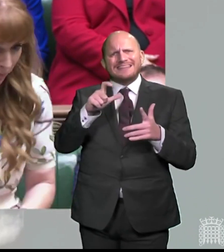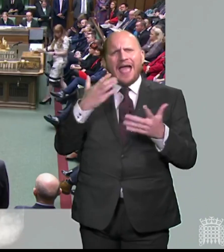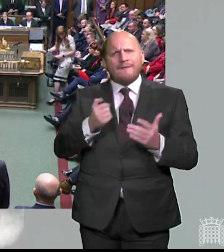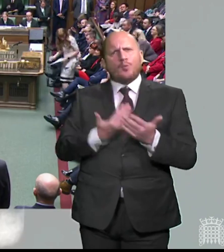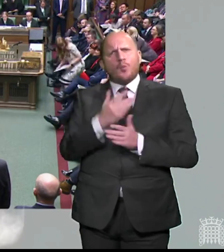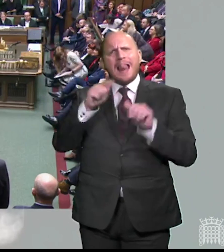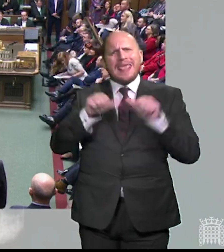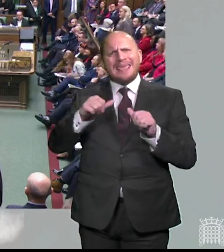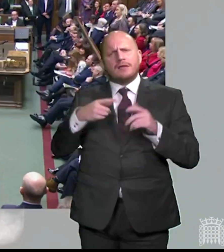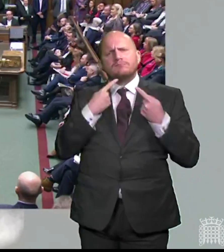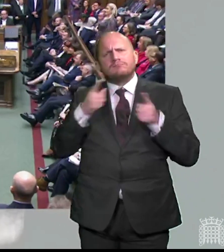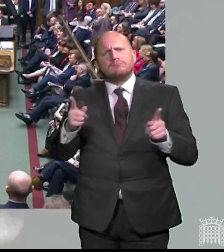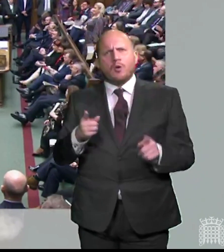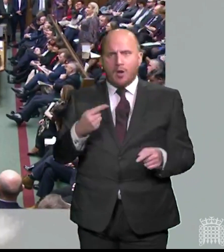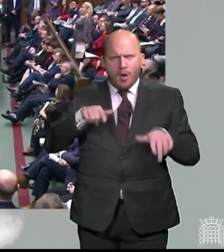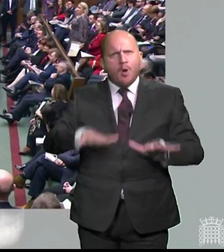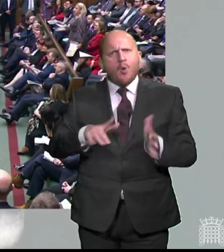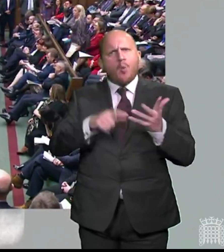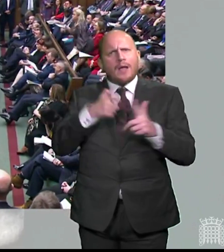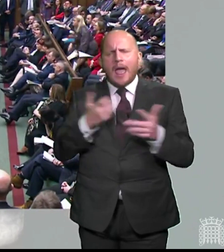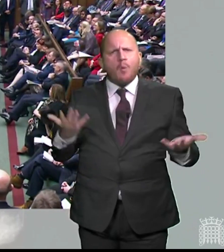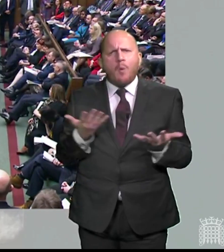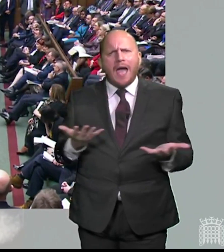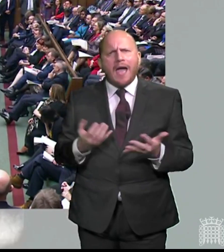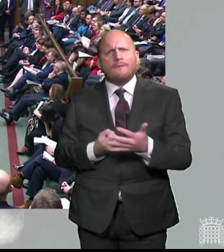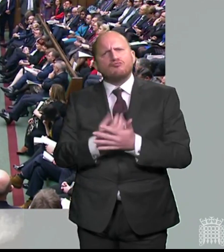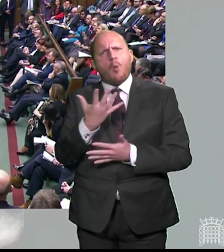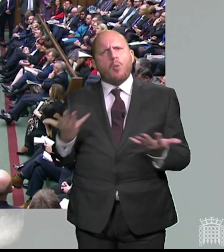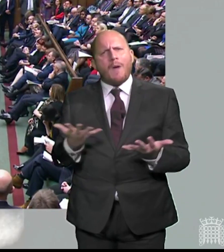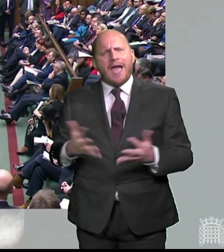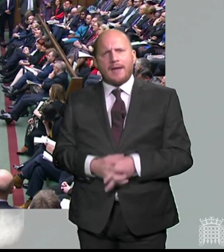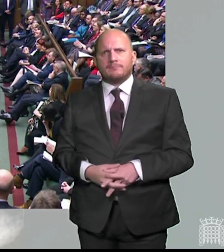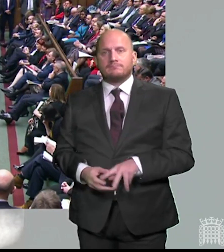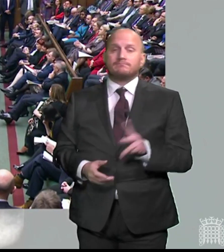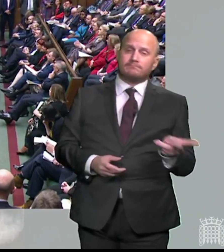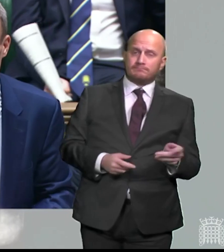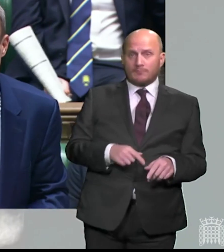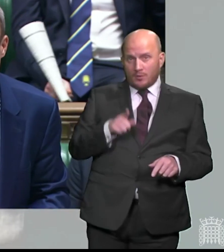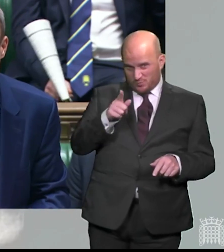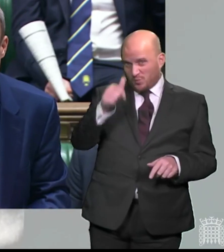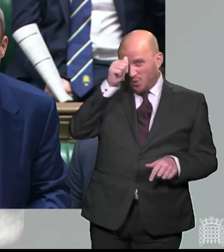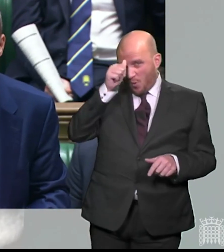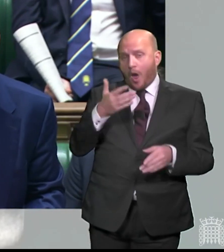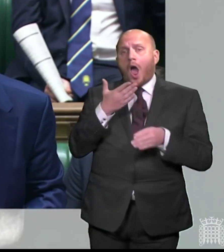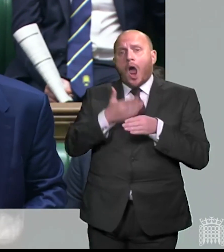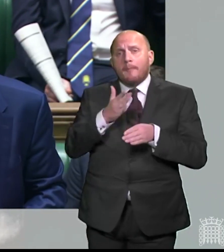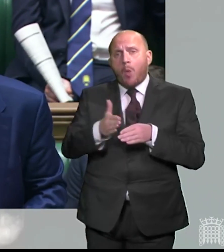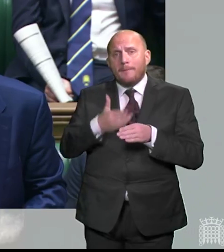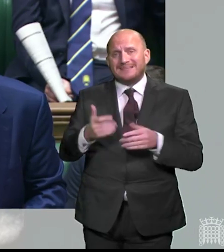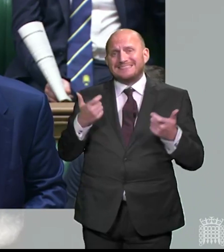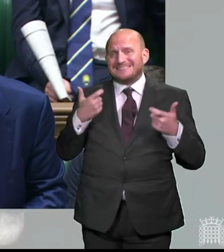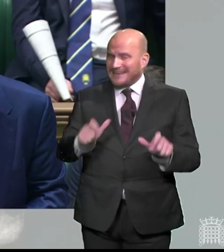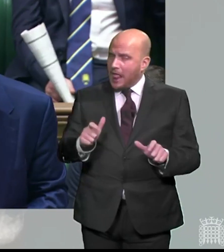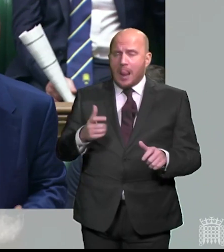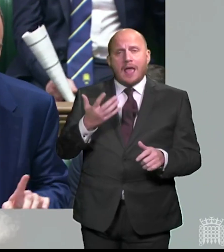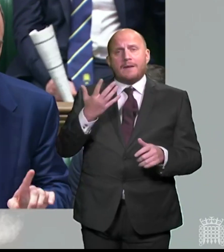table? Deputy Prime Minister. Thank her. She'll know that on the latest data, unemployment remains at a 50-year